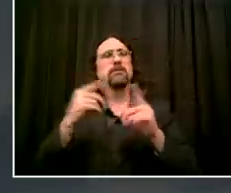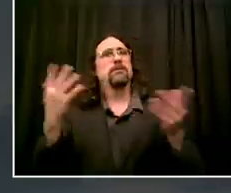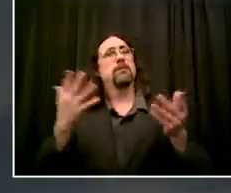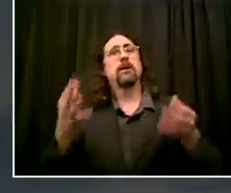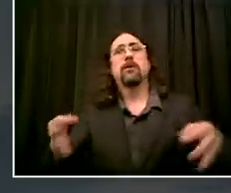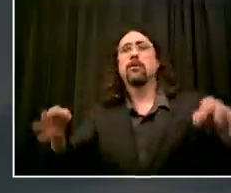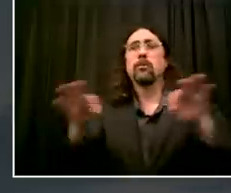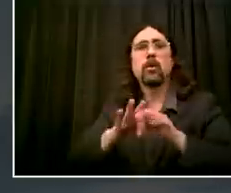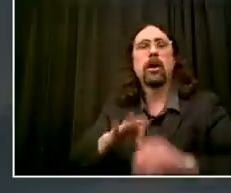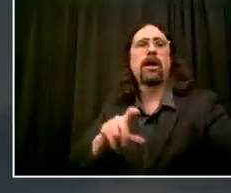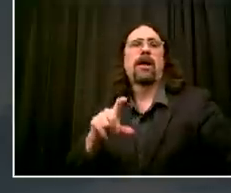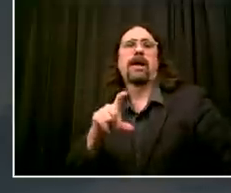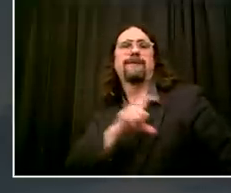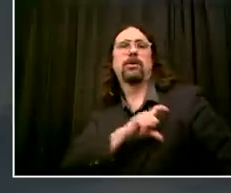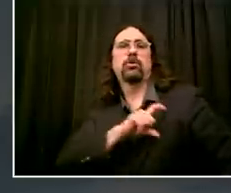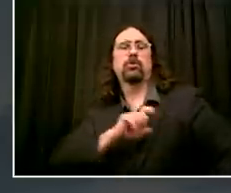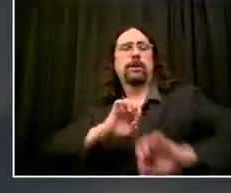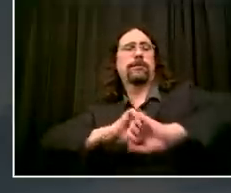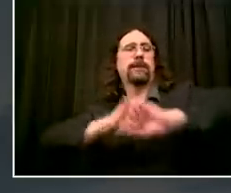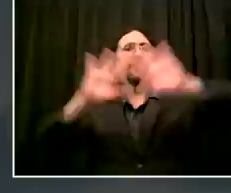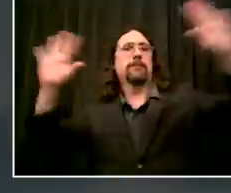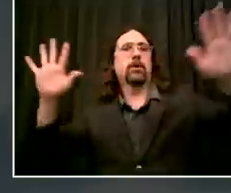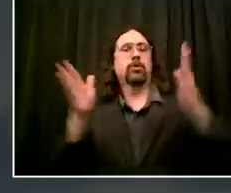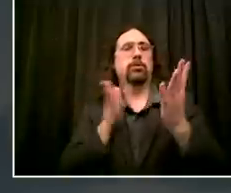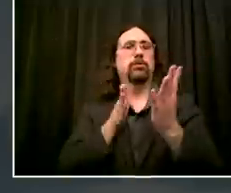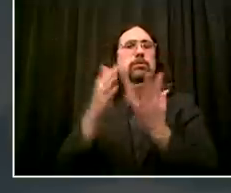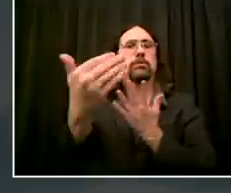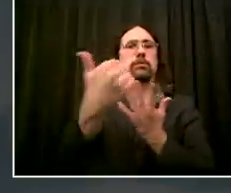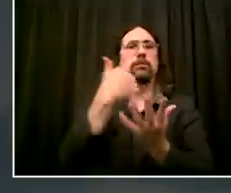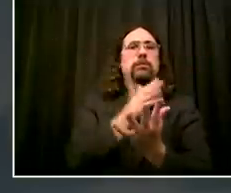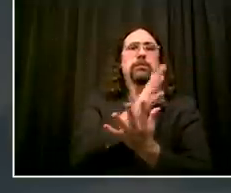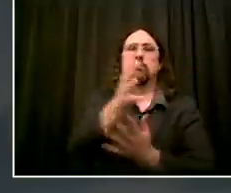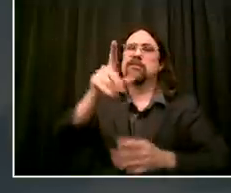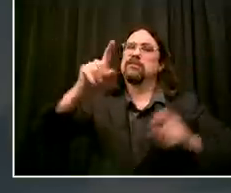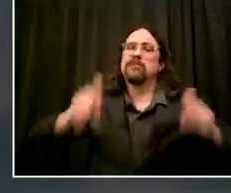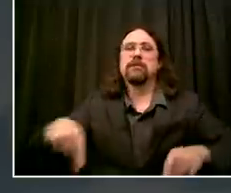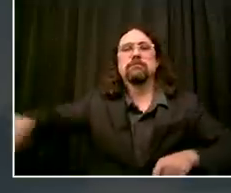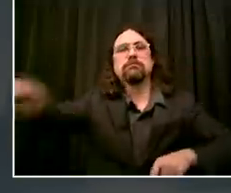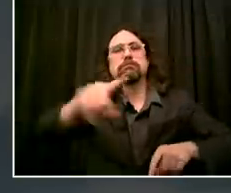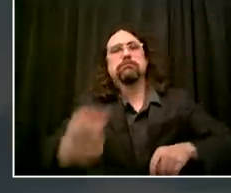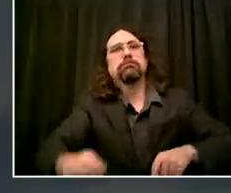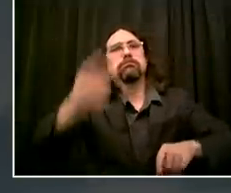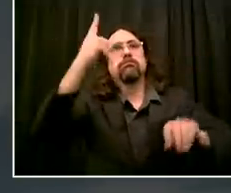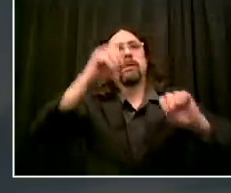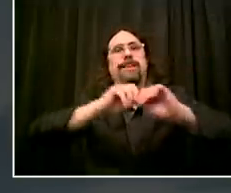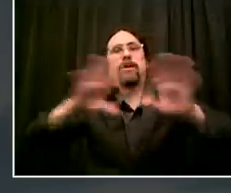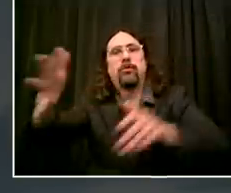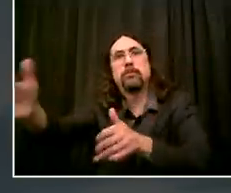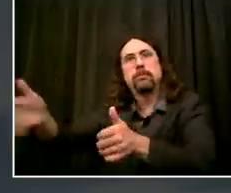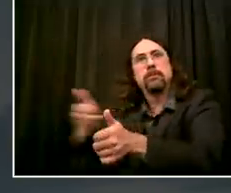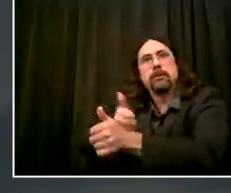we engage in can be cleared up with clear communication and explaining the why.